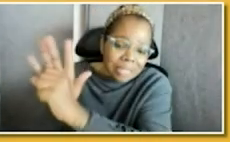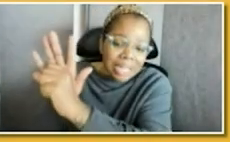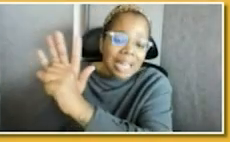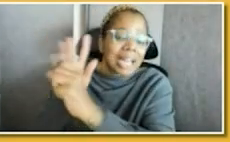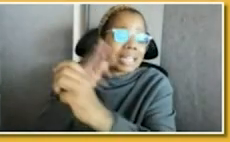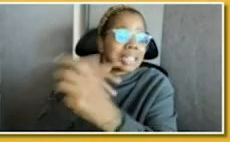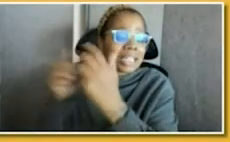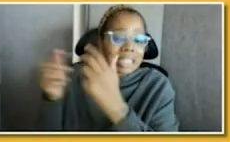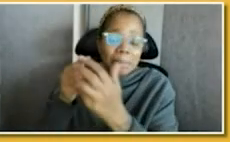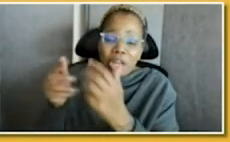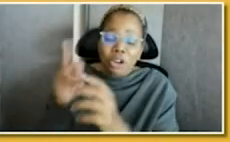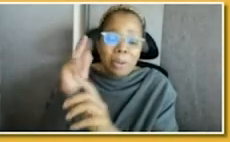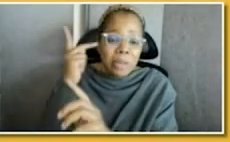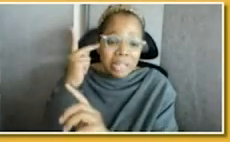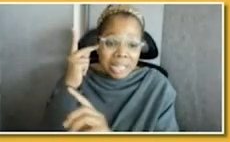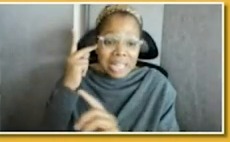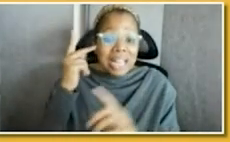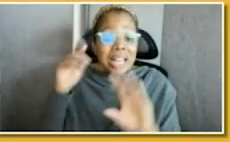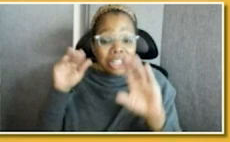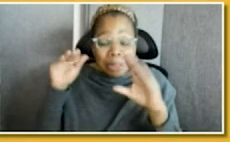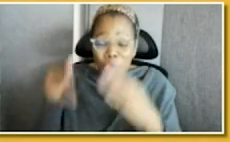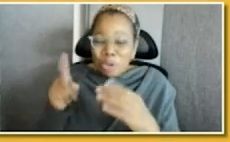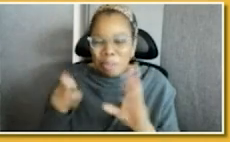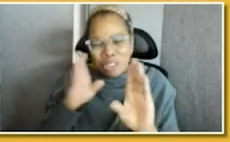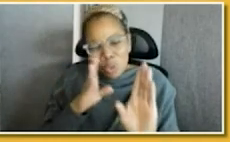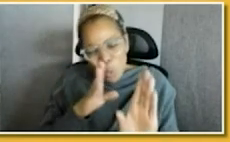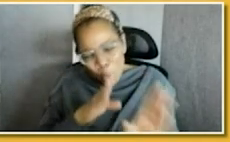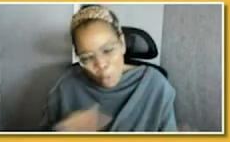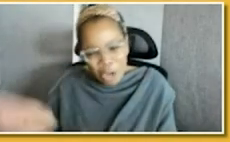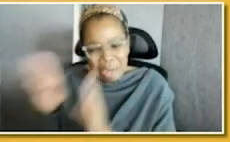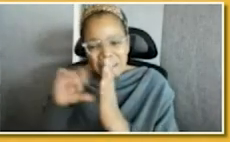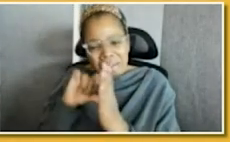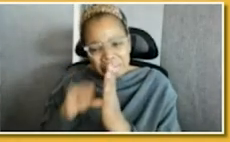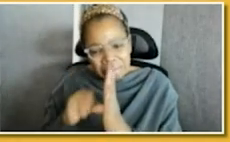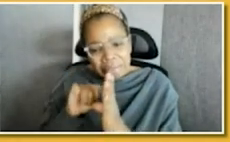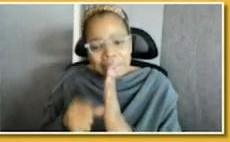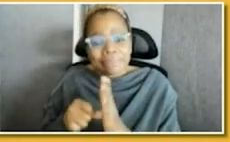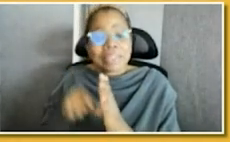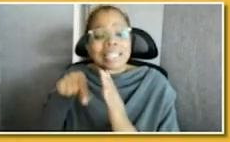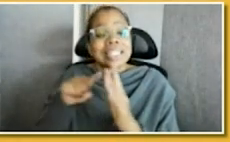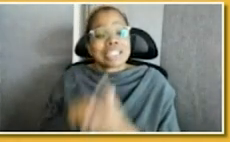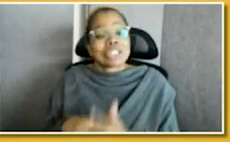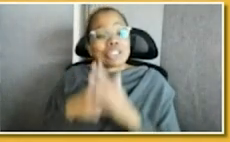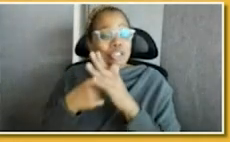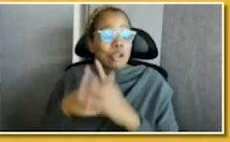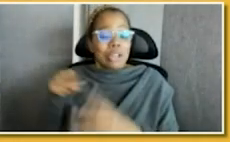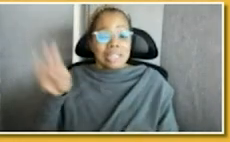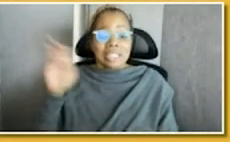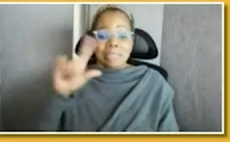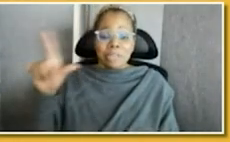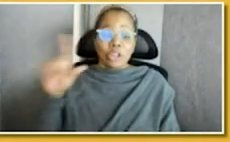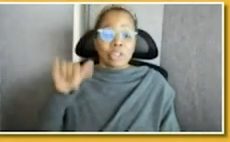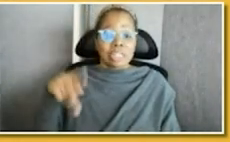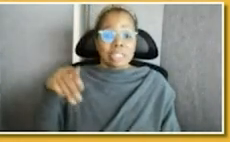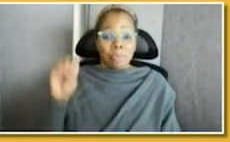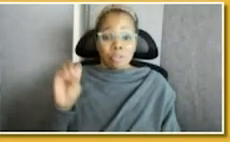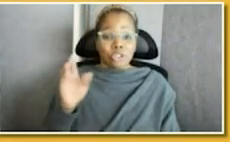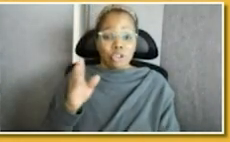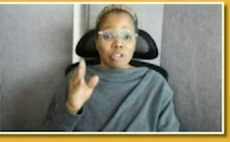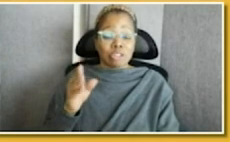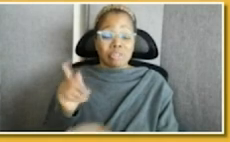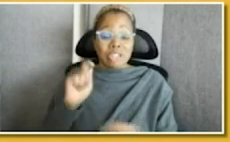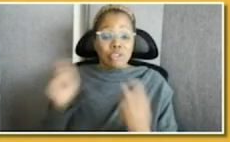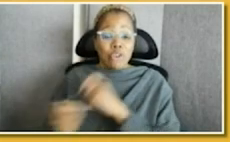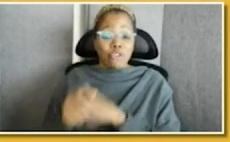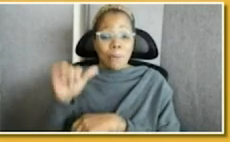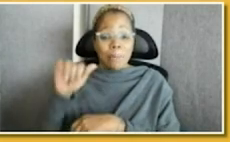to this is just organize, organize, organize. This is the start. This bill, this Postal Reform Act, is just one step, and we obviously need